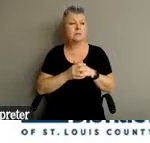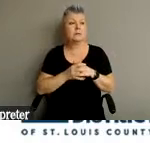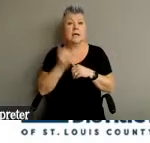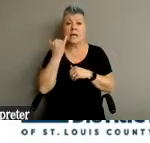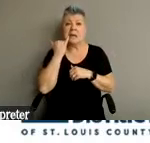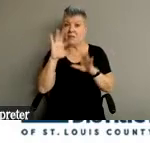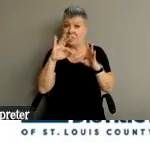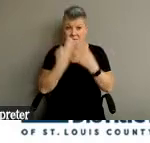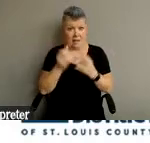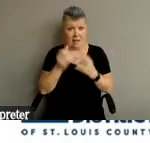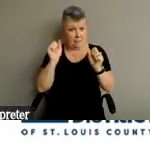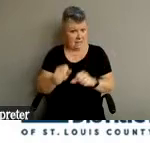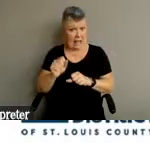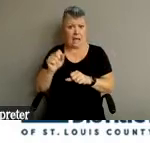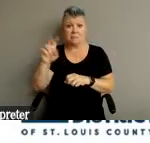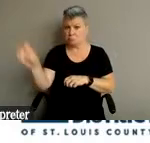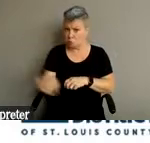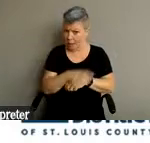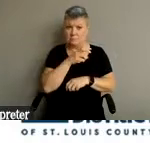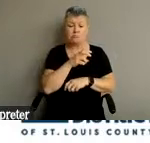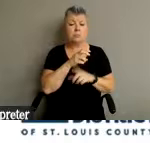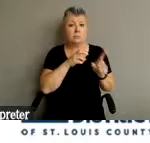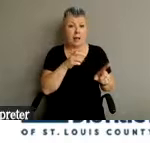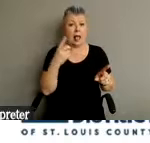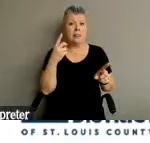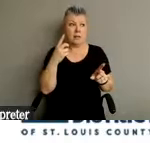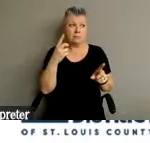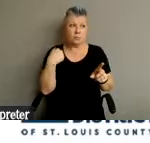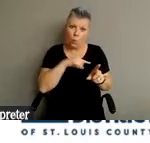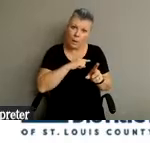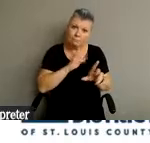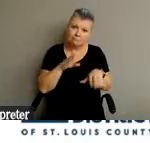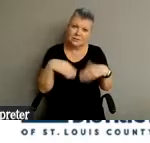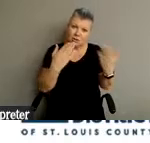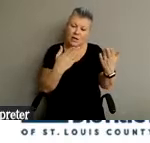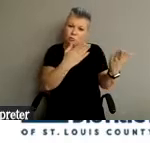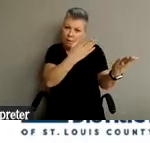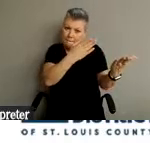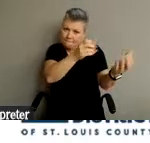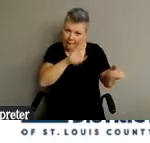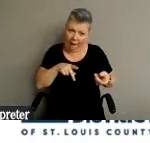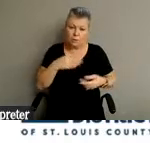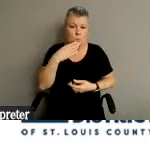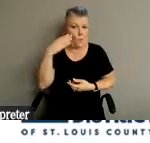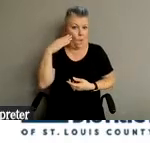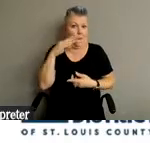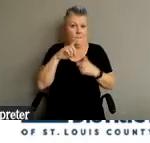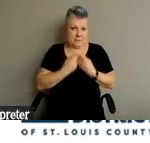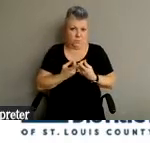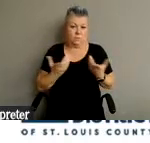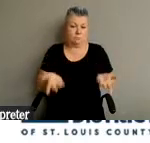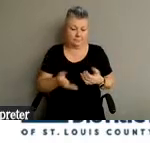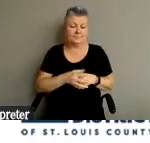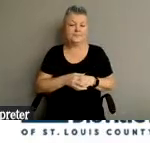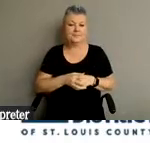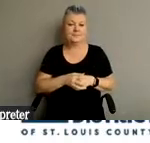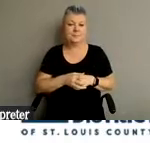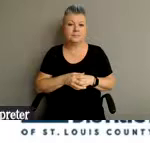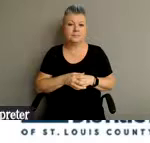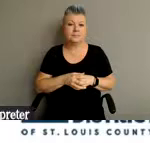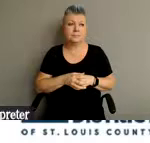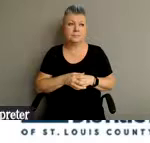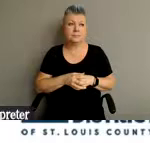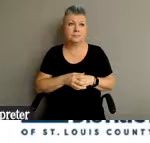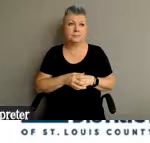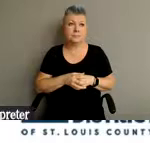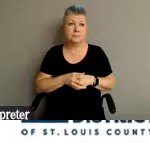by all means, we request that you come back to your home district so we can build that connection. You'll be able to connect with students who might be moving on with you later on,